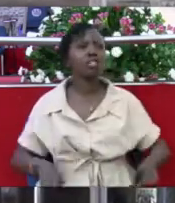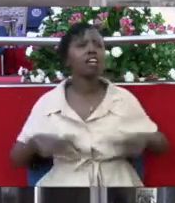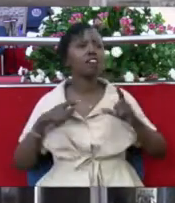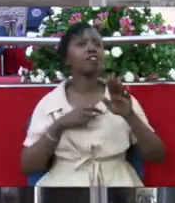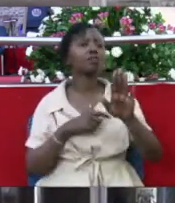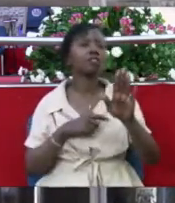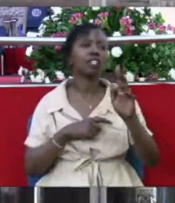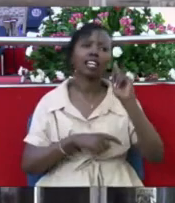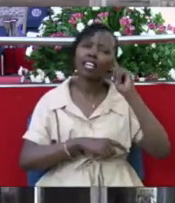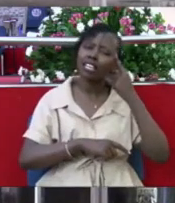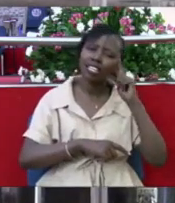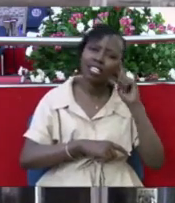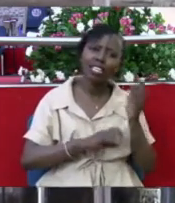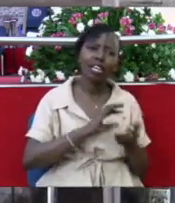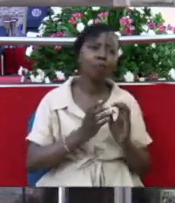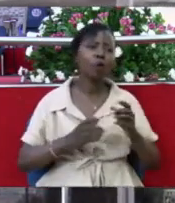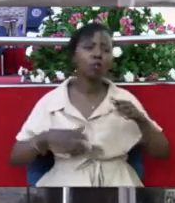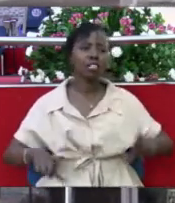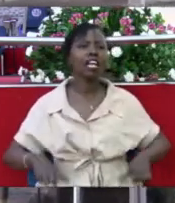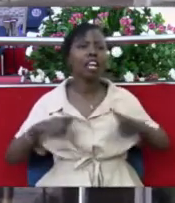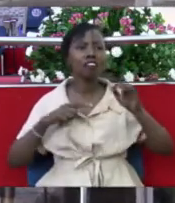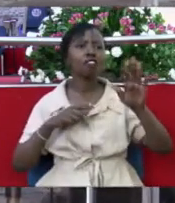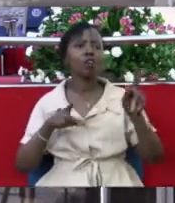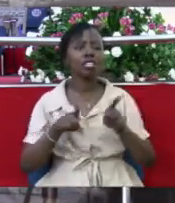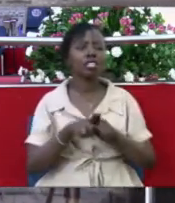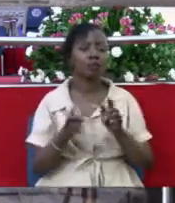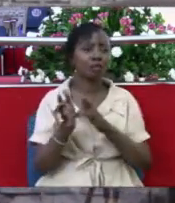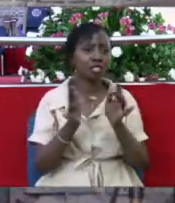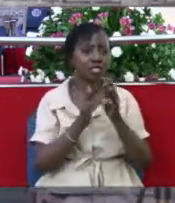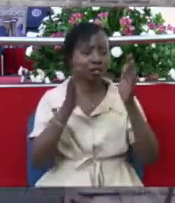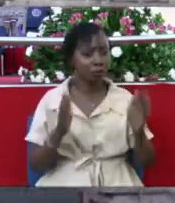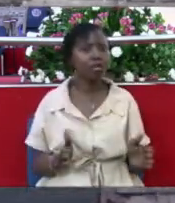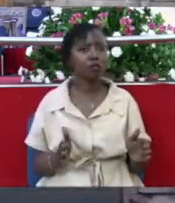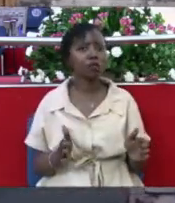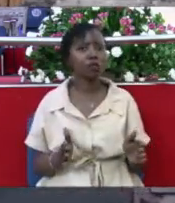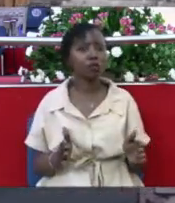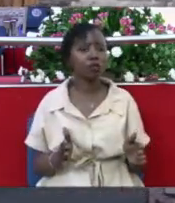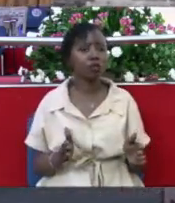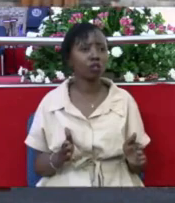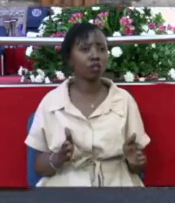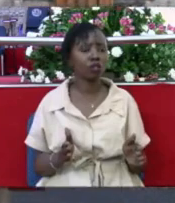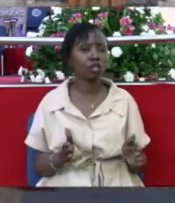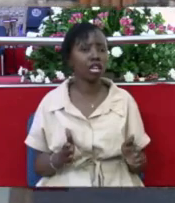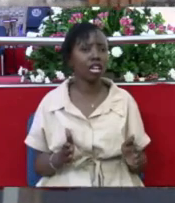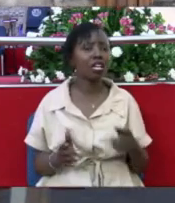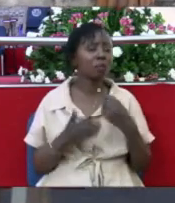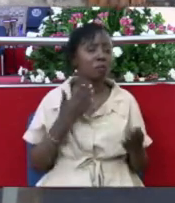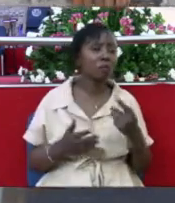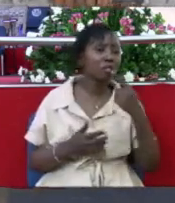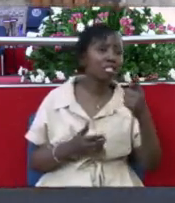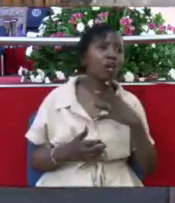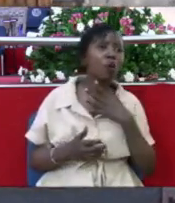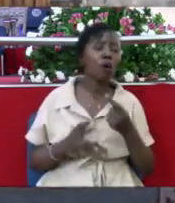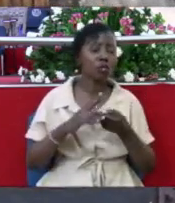Think about your life as a believer. Tafakari maisha yako kama muumini. And you are the one you're saying, I need a restart.